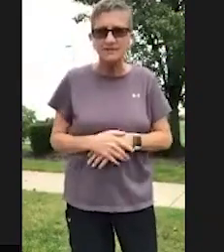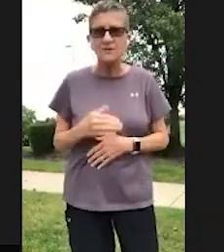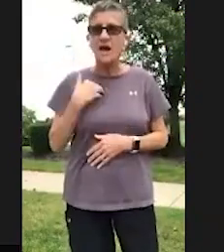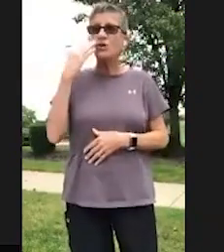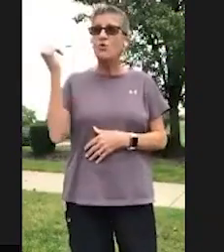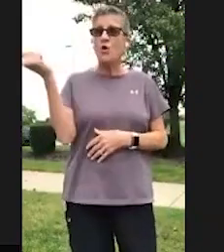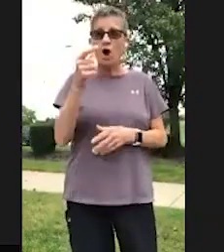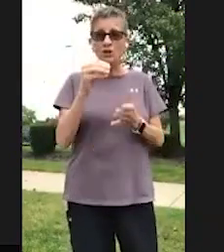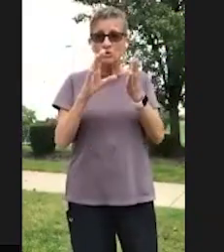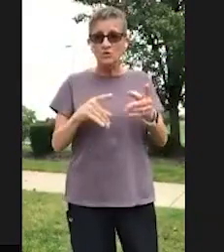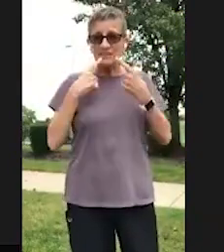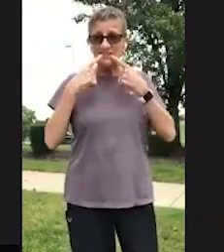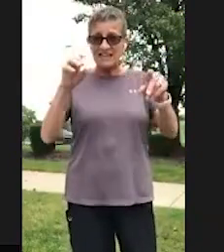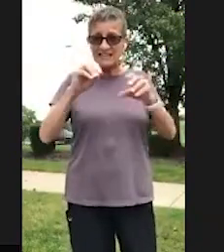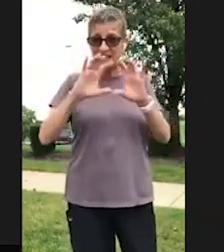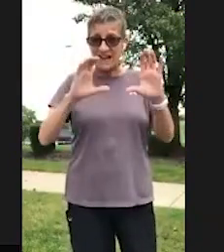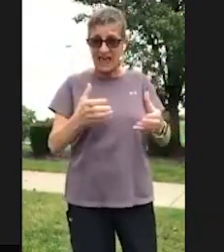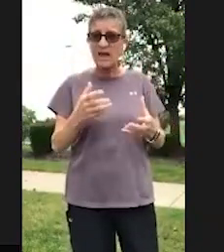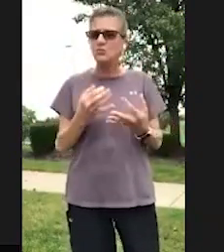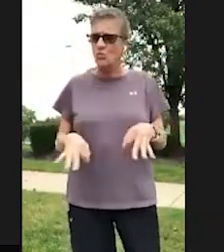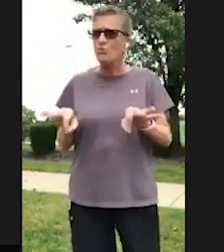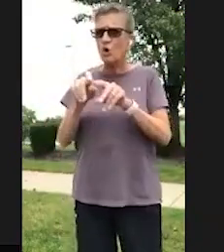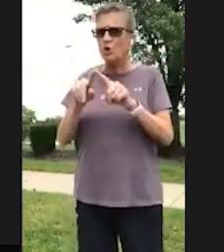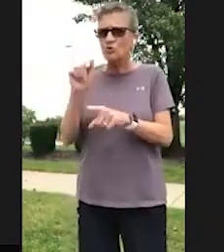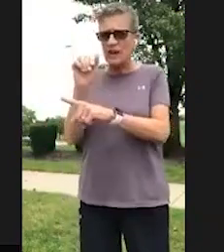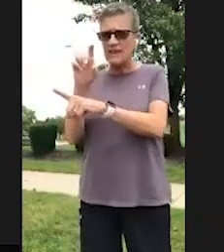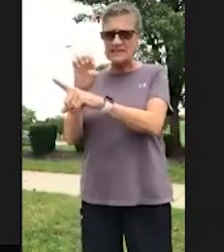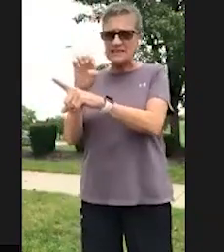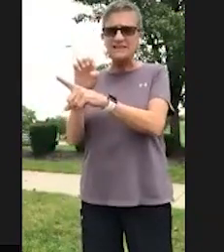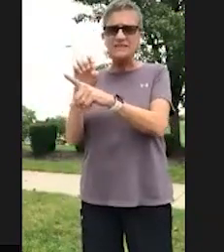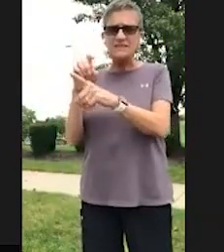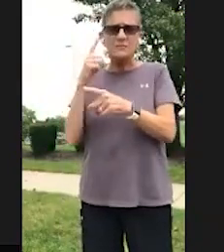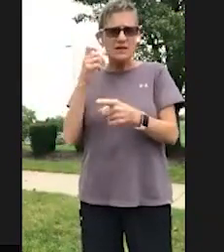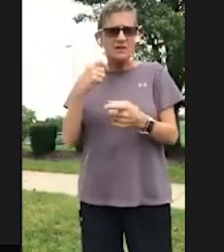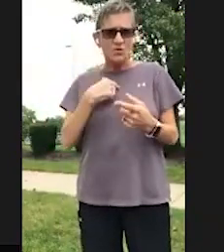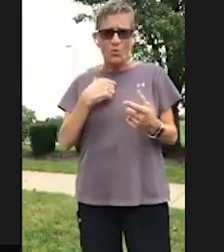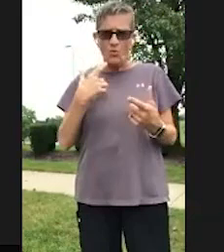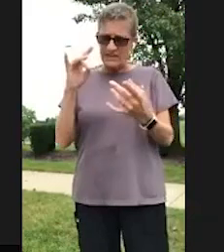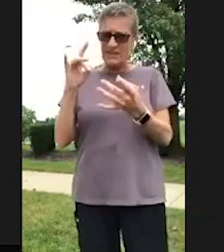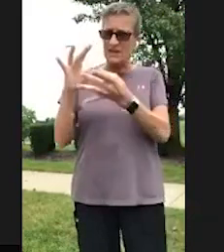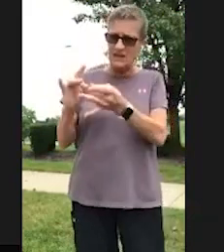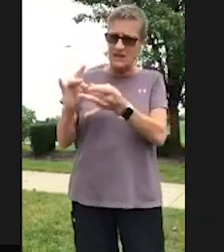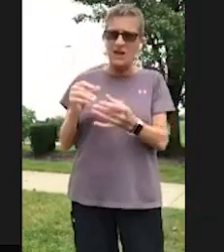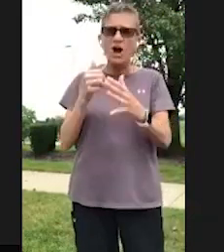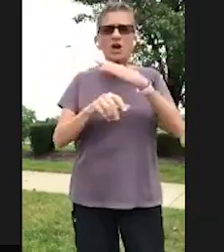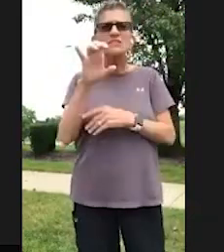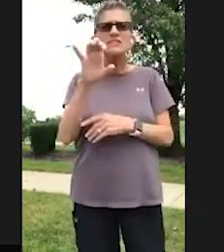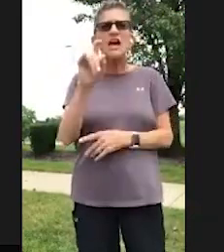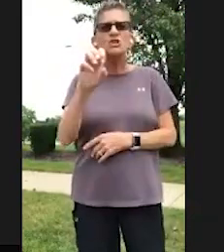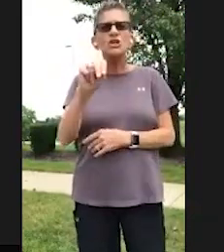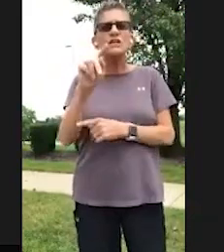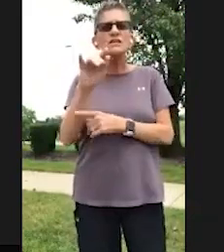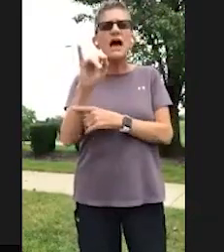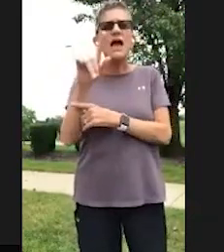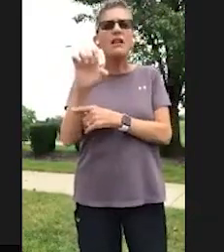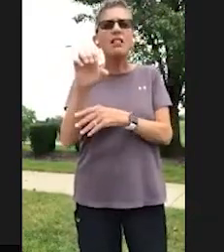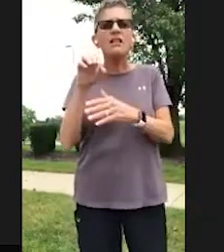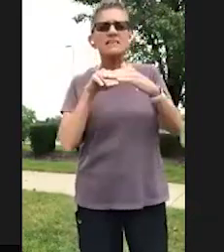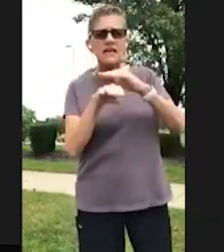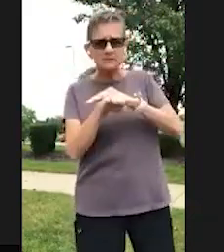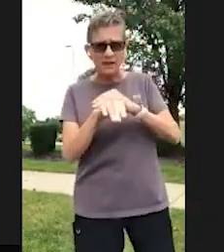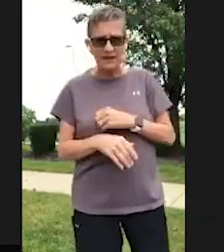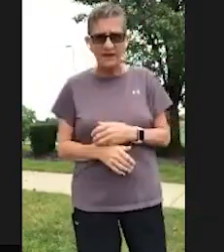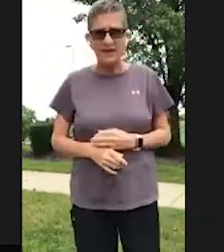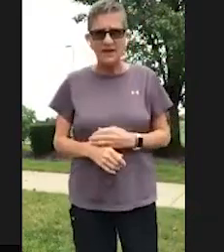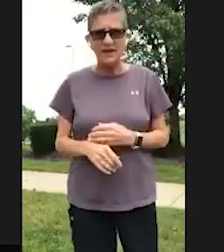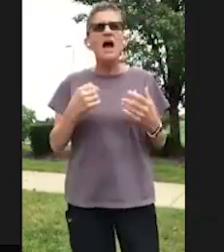course really mattered to Elise because her syllabus explicitly said this under a section titled Accessibility. Knowing this, I wanted